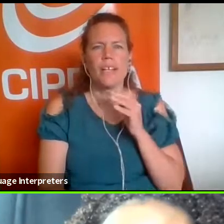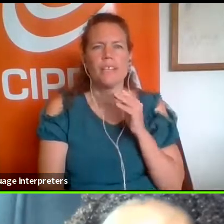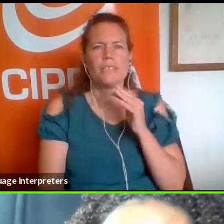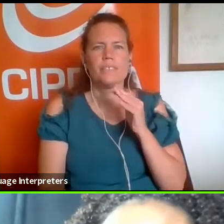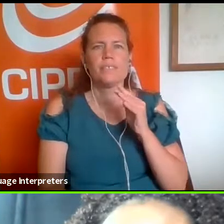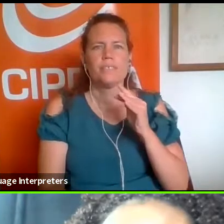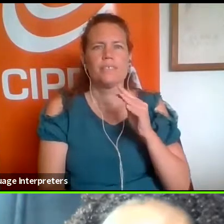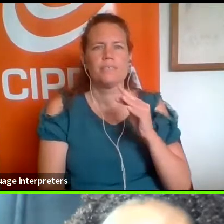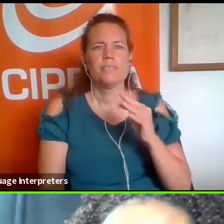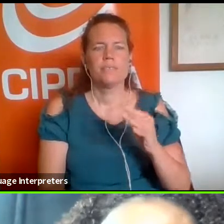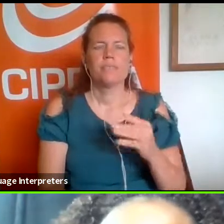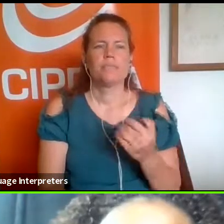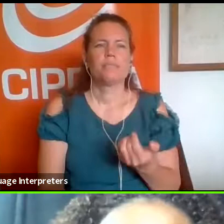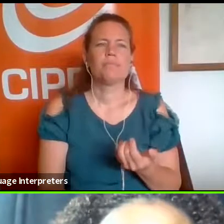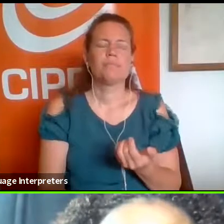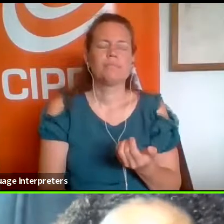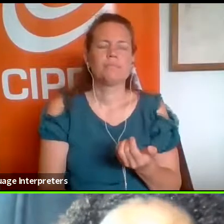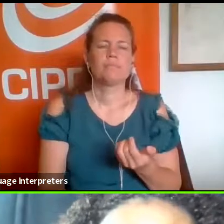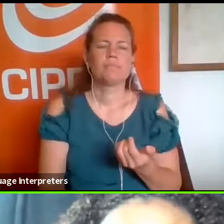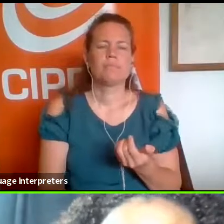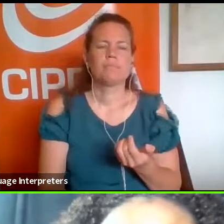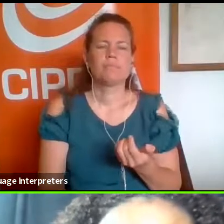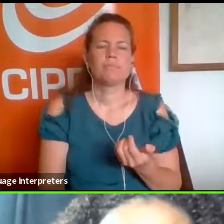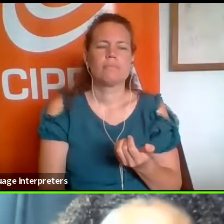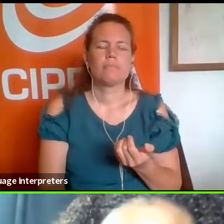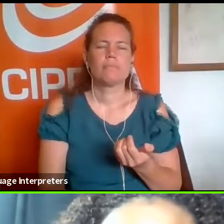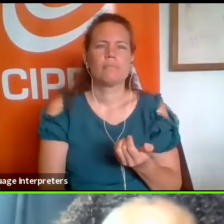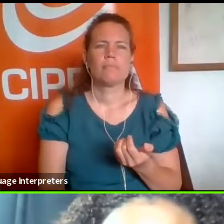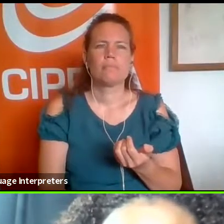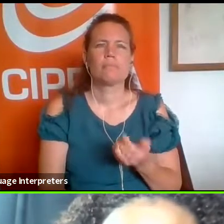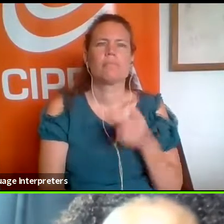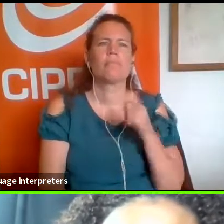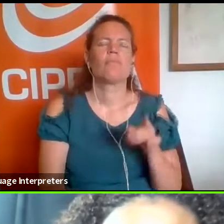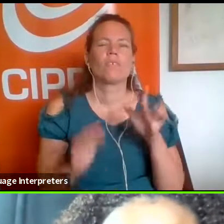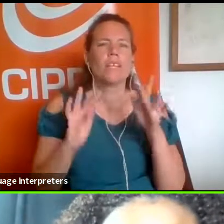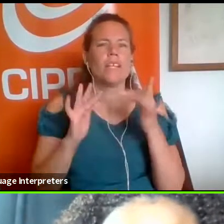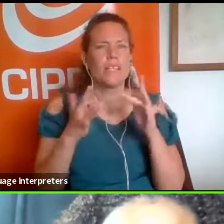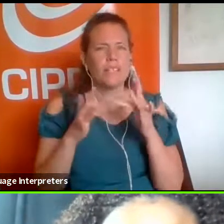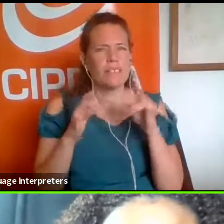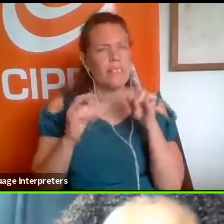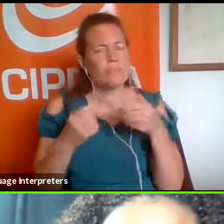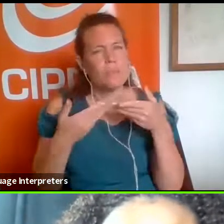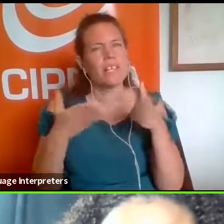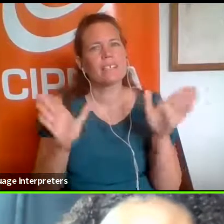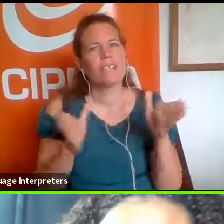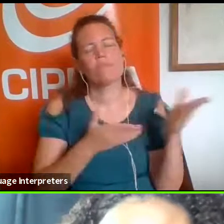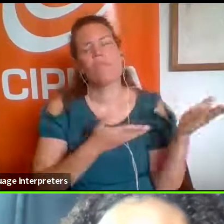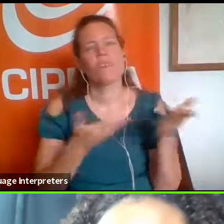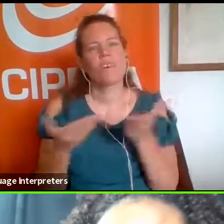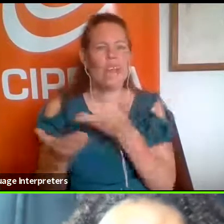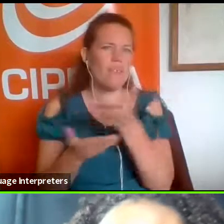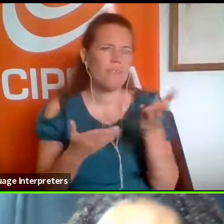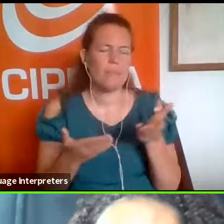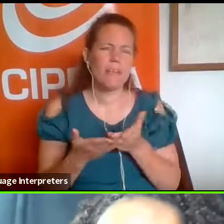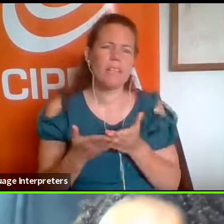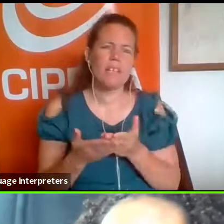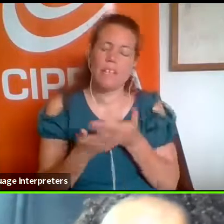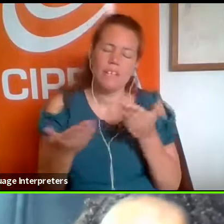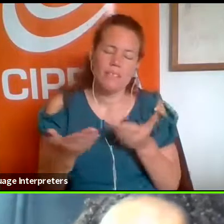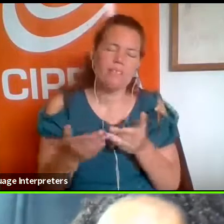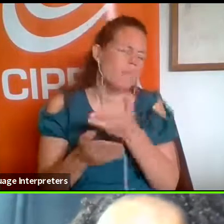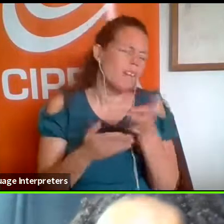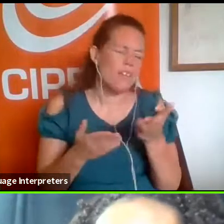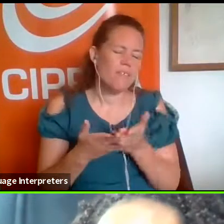for a server internet and for the internet to be accessible to everybody. Let's allow people to access the internet.